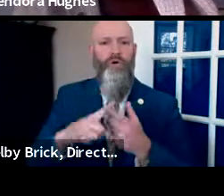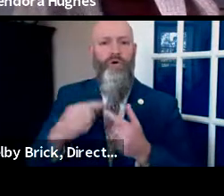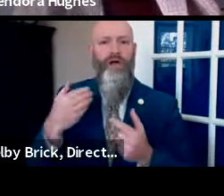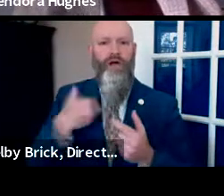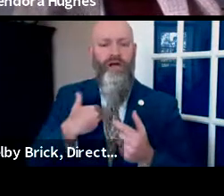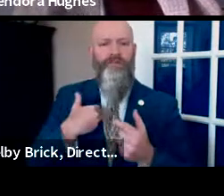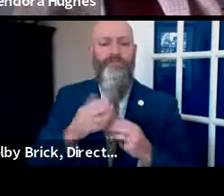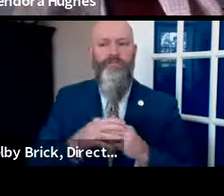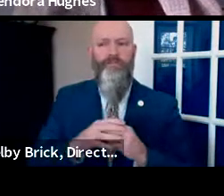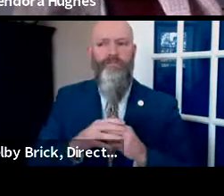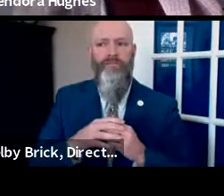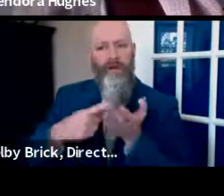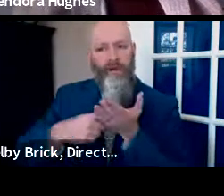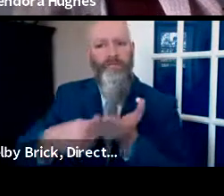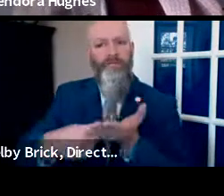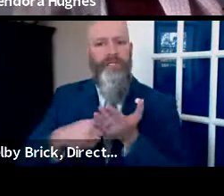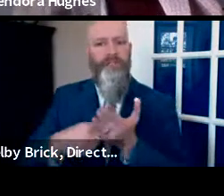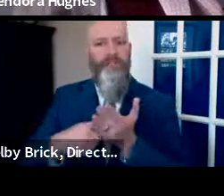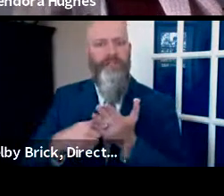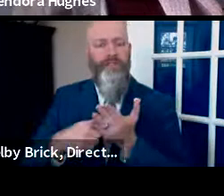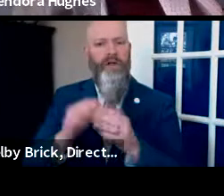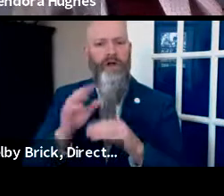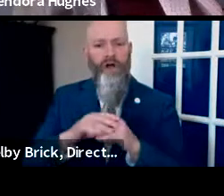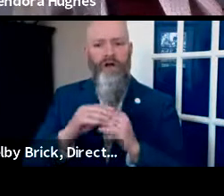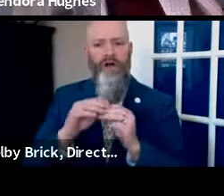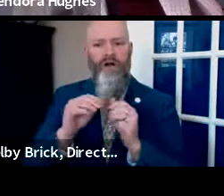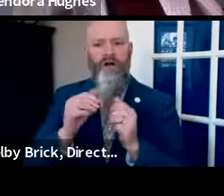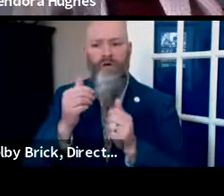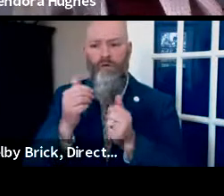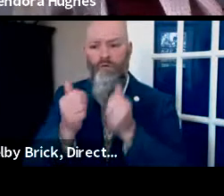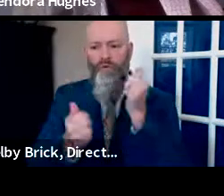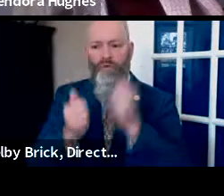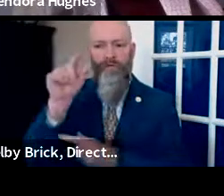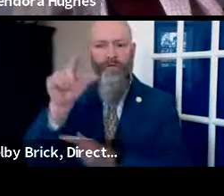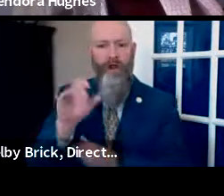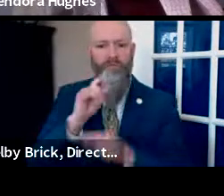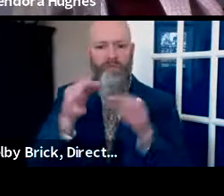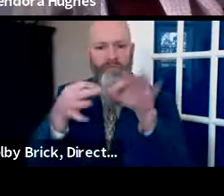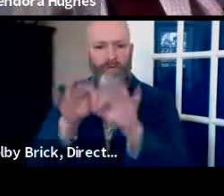within our office. And again, this is a conversation